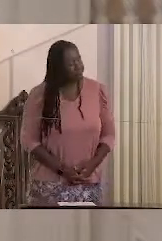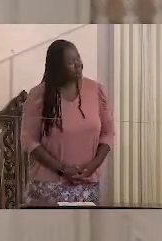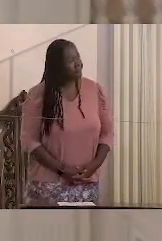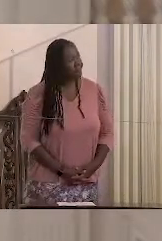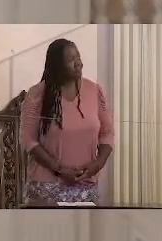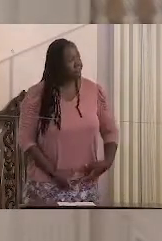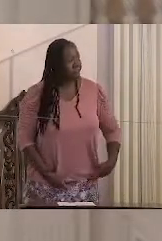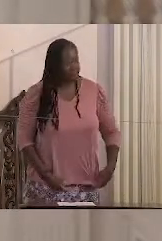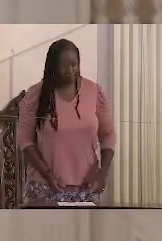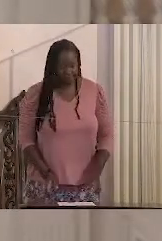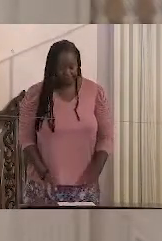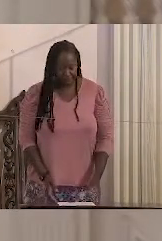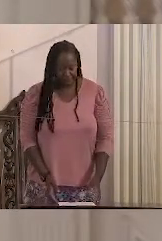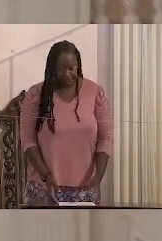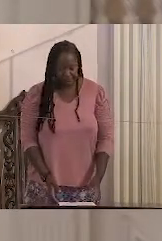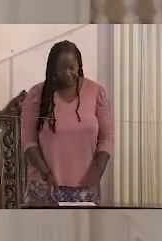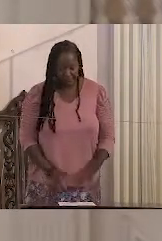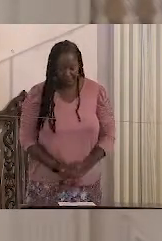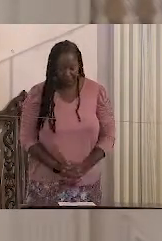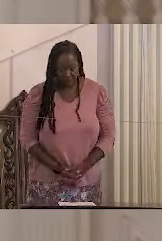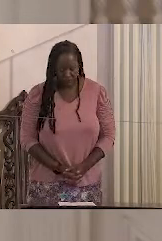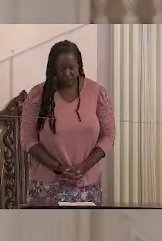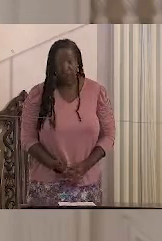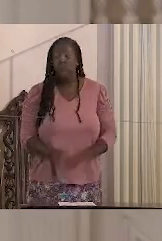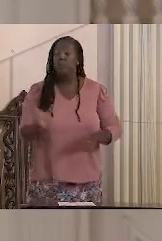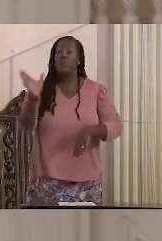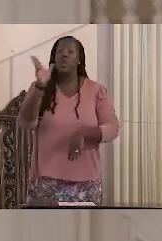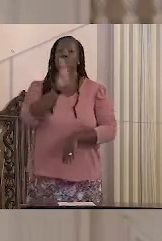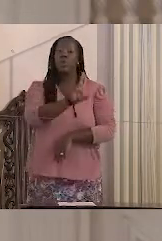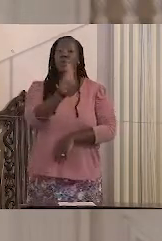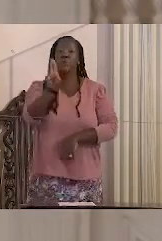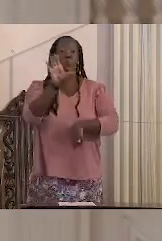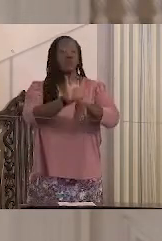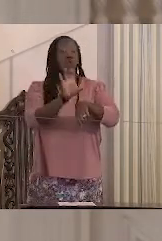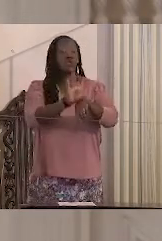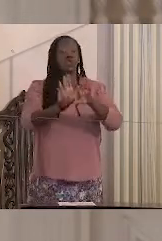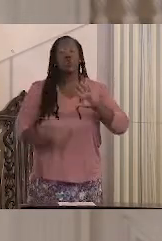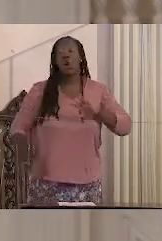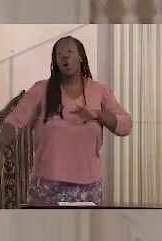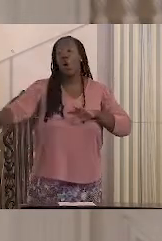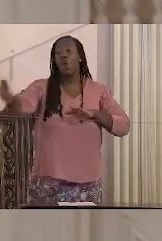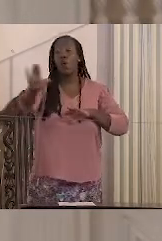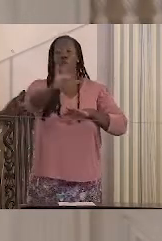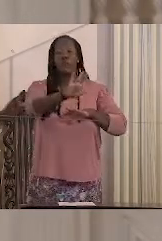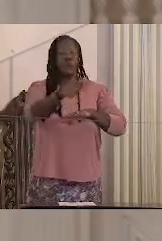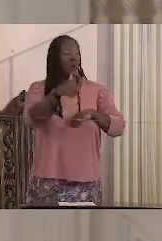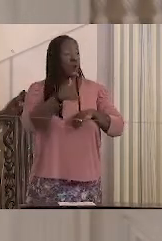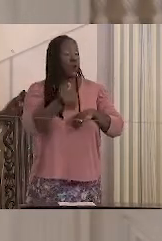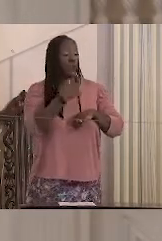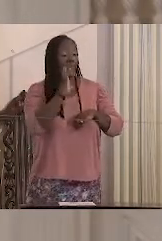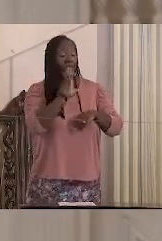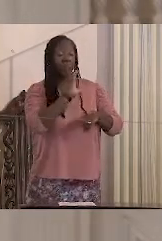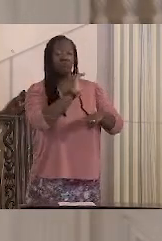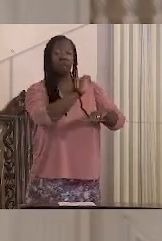In Unitarian Universalist churches all over the country, we kindle a chalice flame